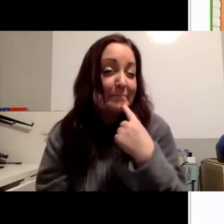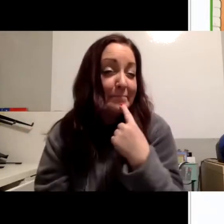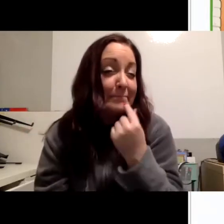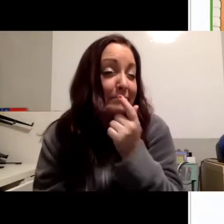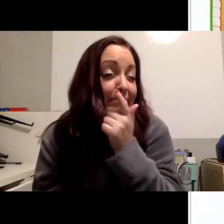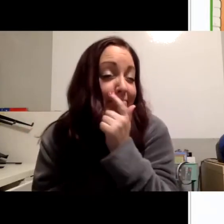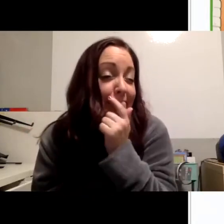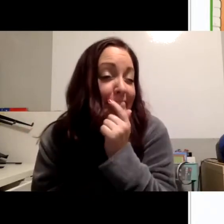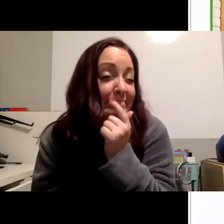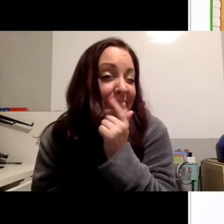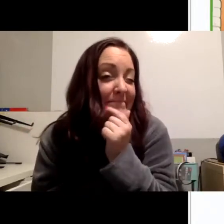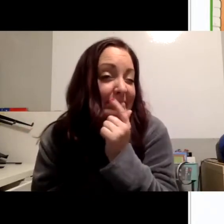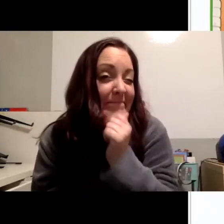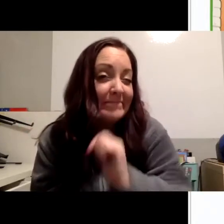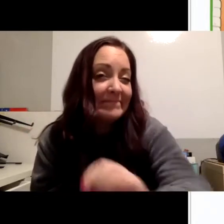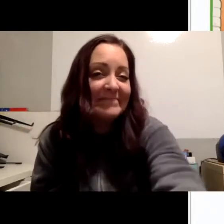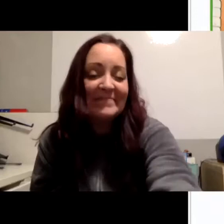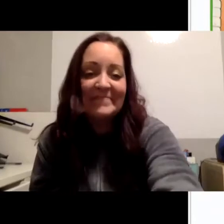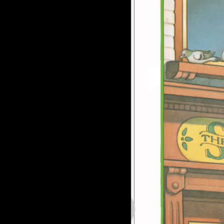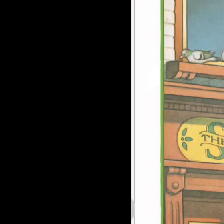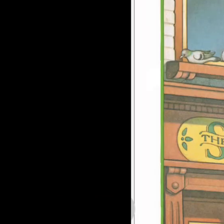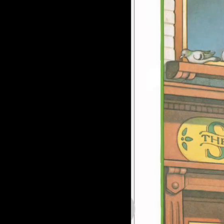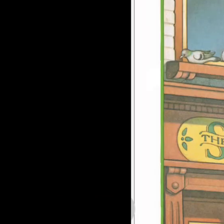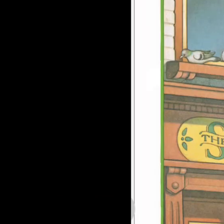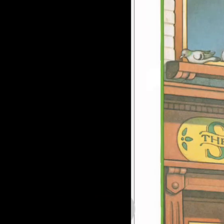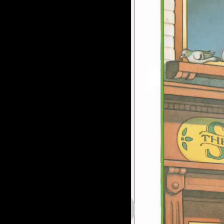Let's see what the sign says.